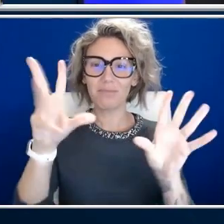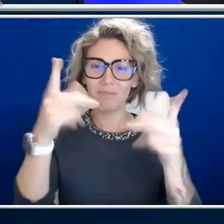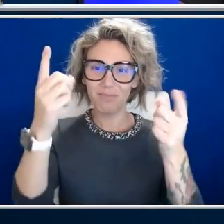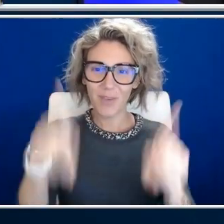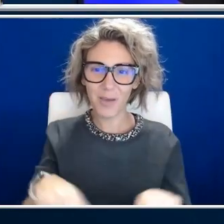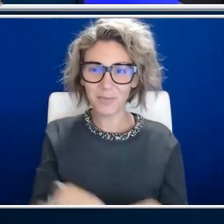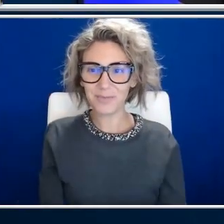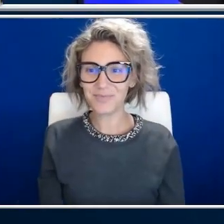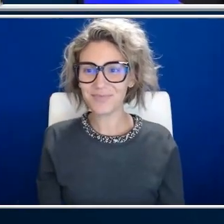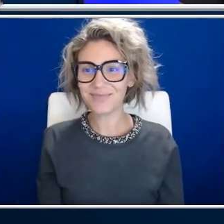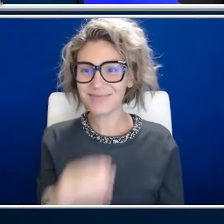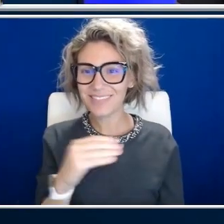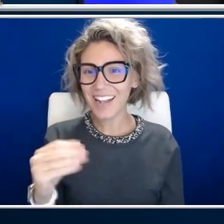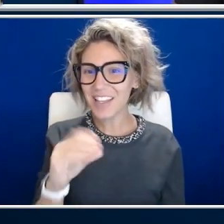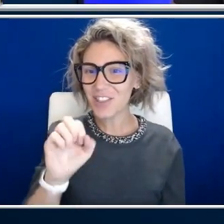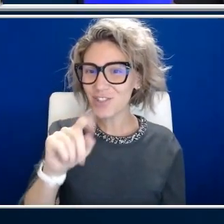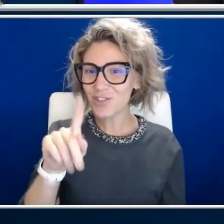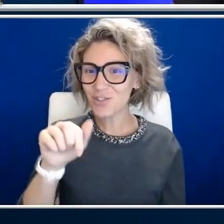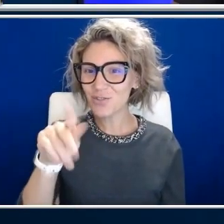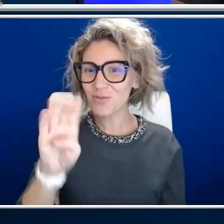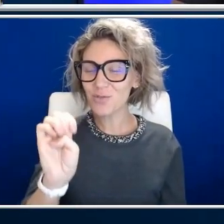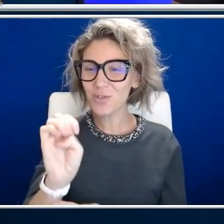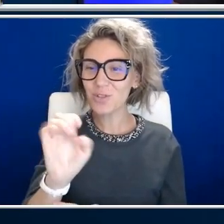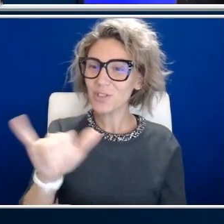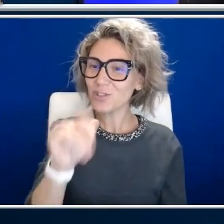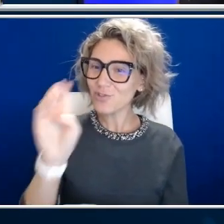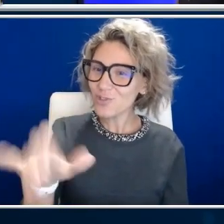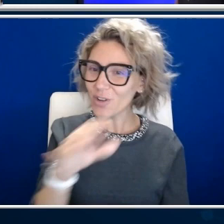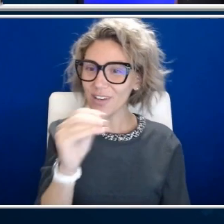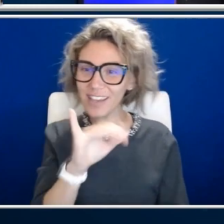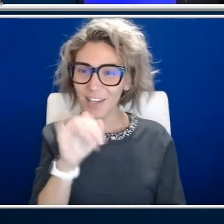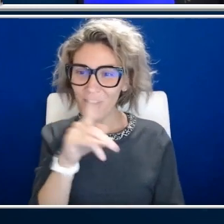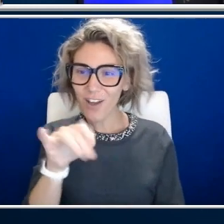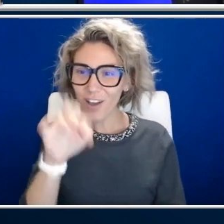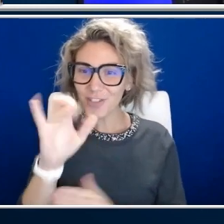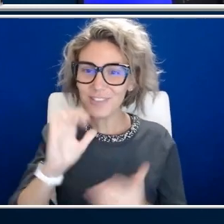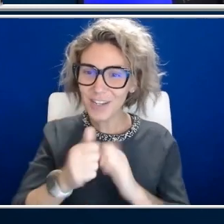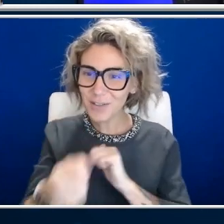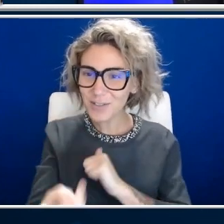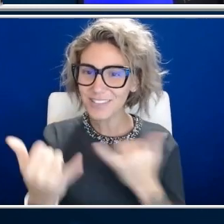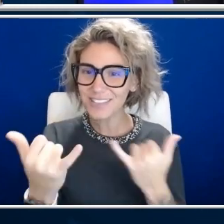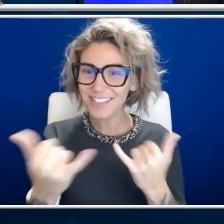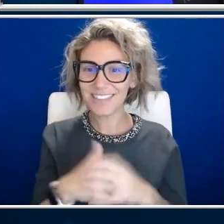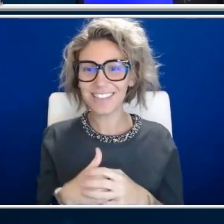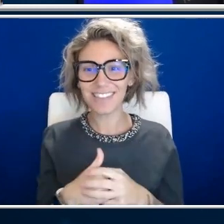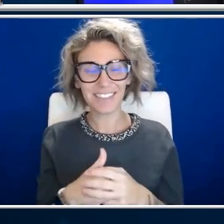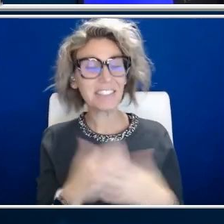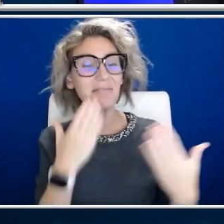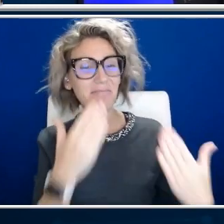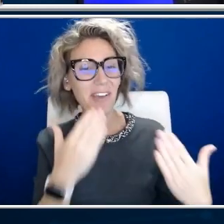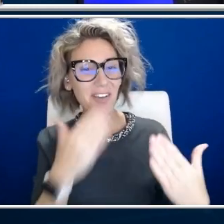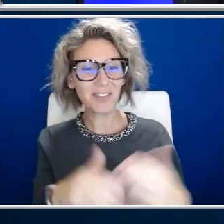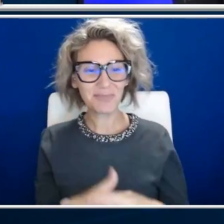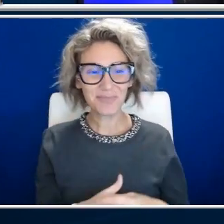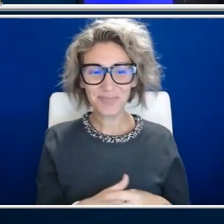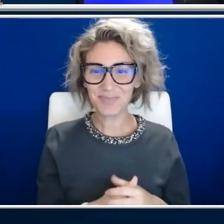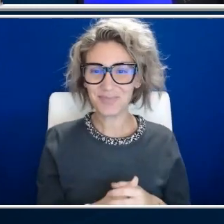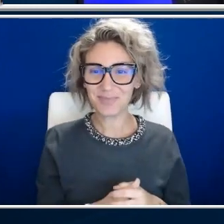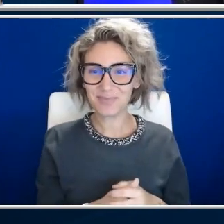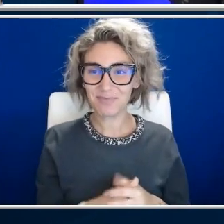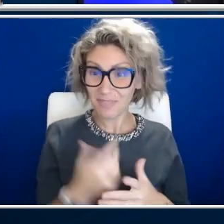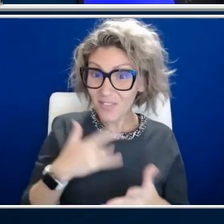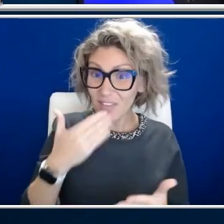And the Shagrus join us this morning. Joey and Audrey, how are you today? Well, Doing great. thank you. Feeling